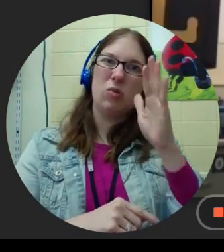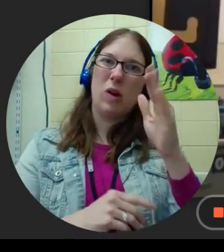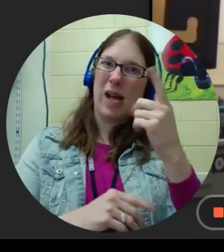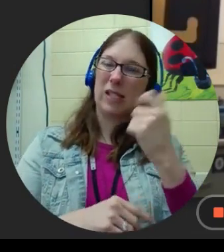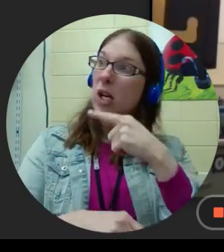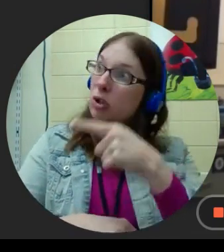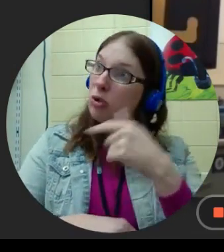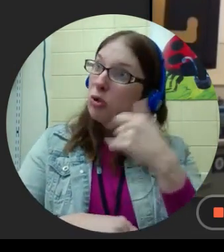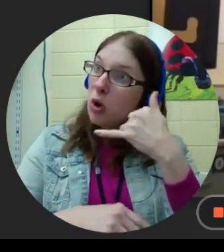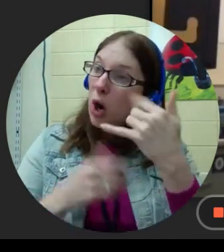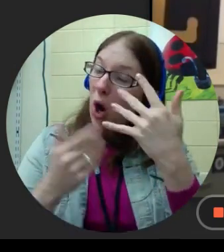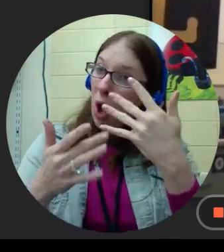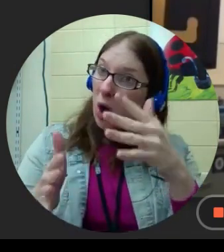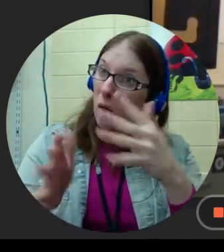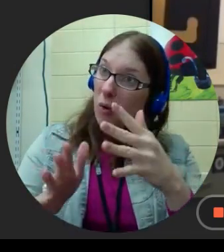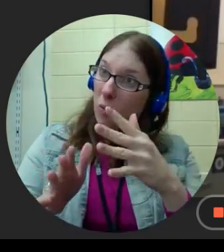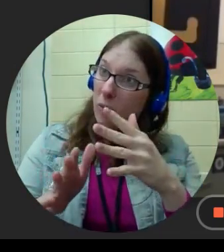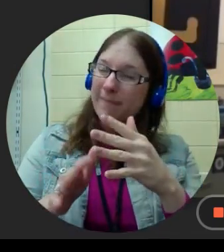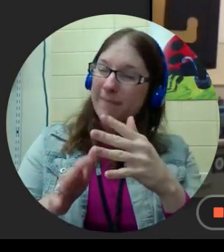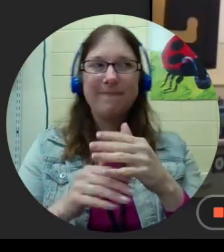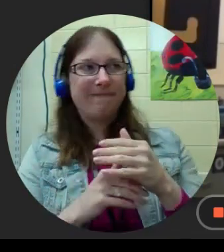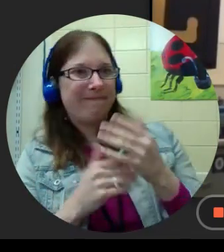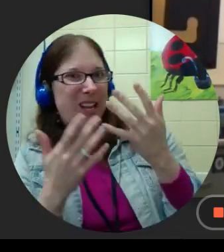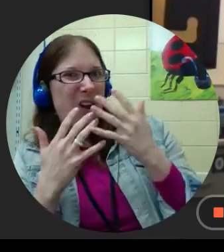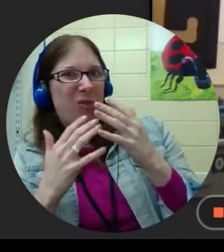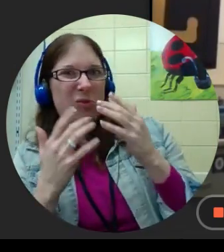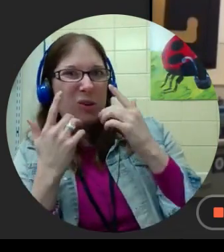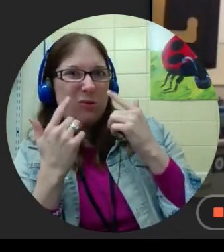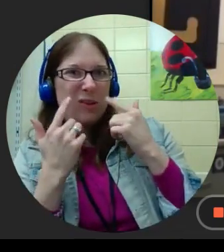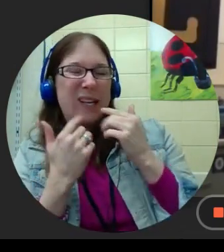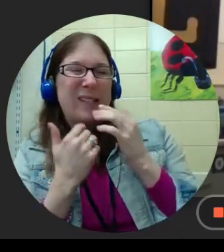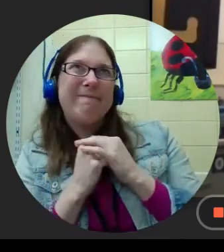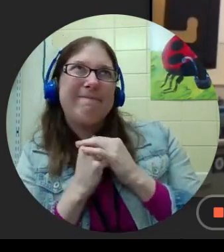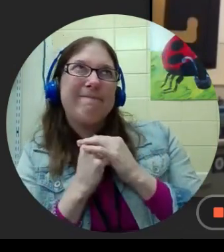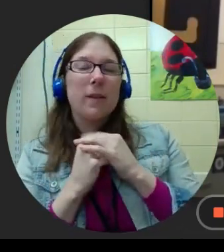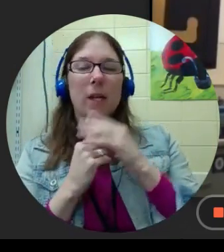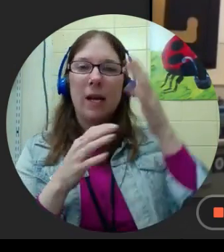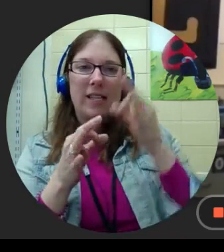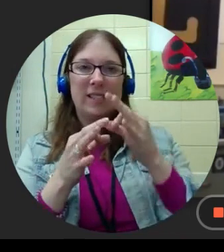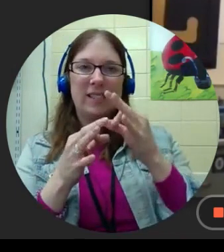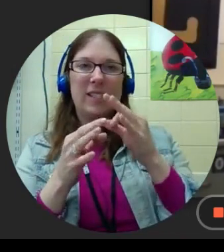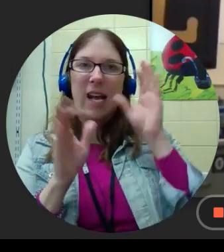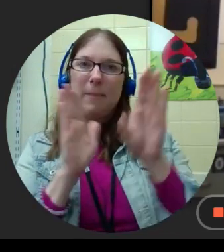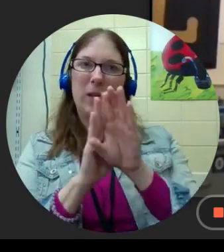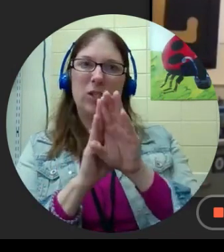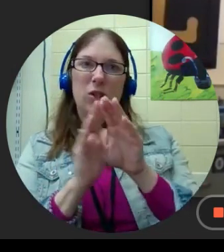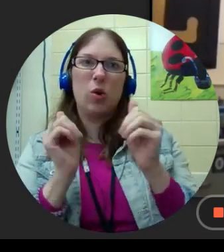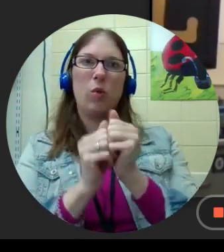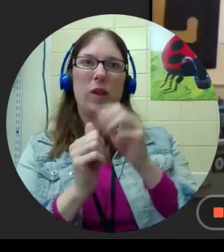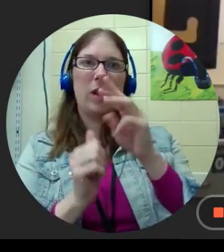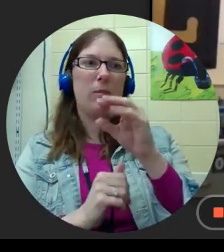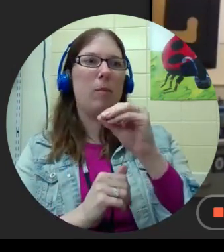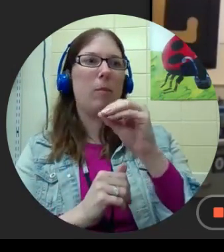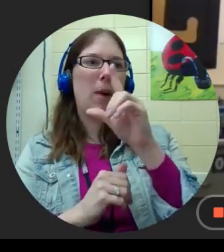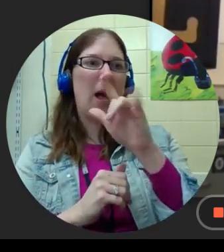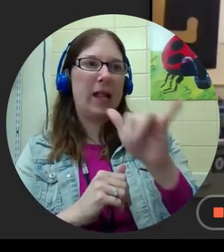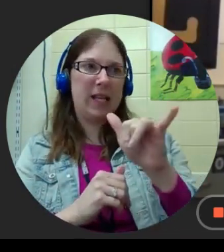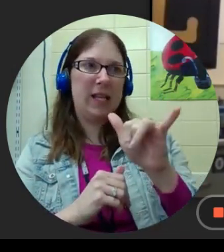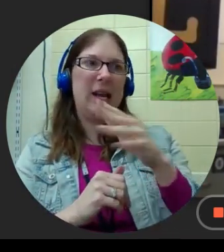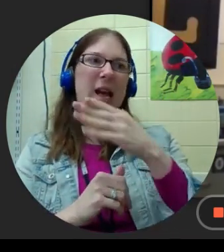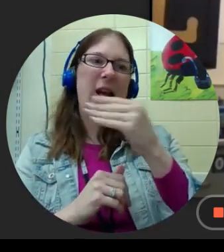and maybe if I talked about him I'd cry. I decided to bring a photo of Molly and Maggie instead. I love them